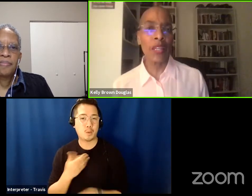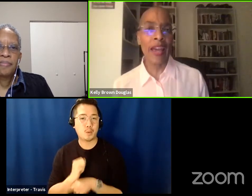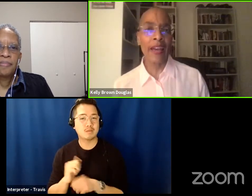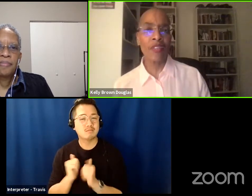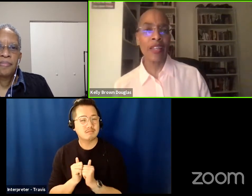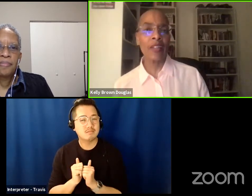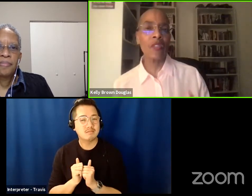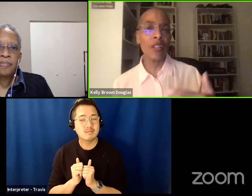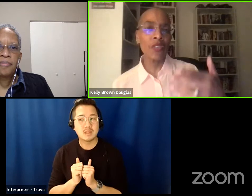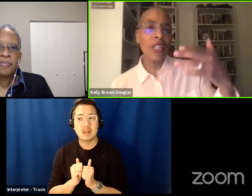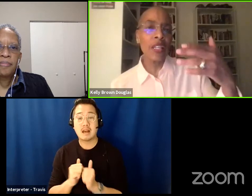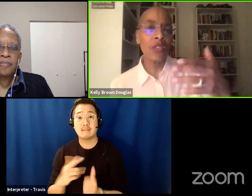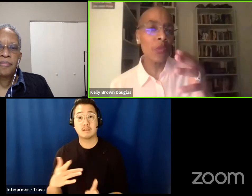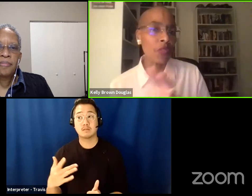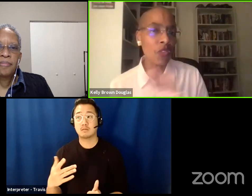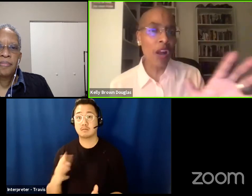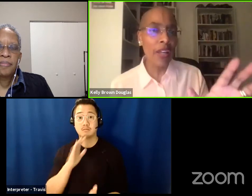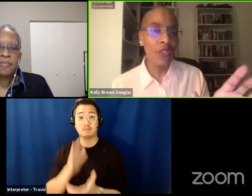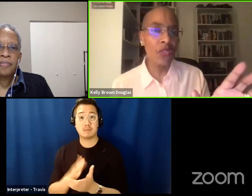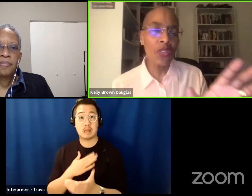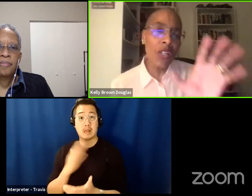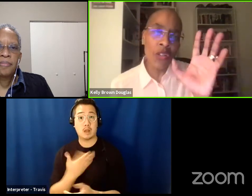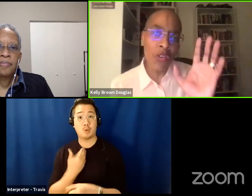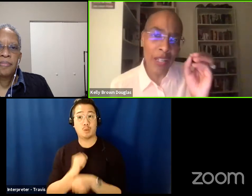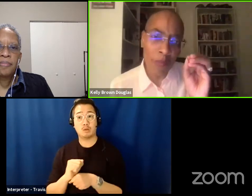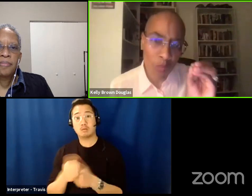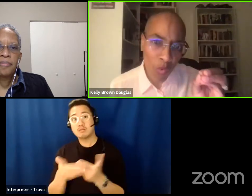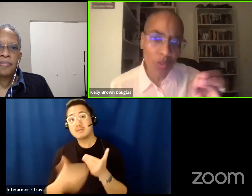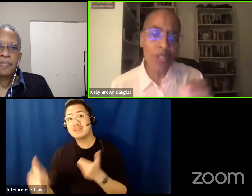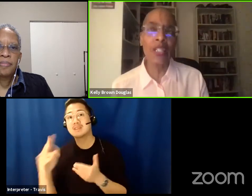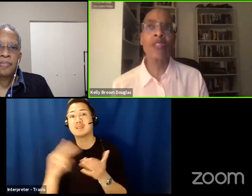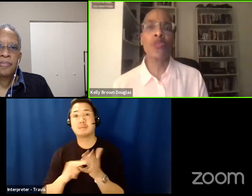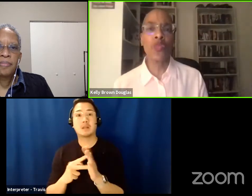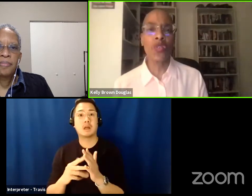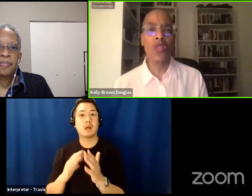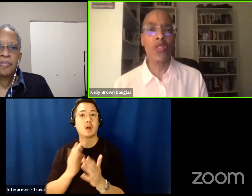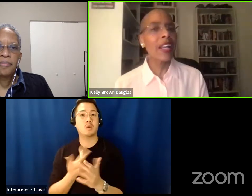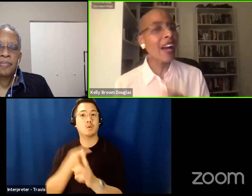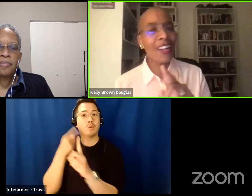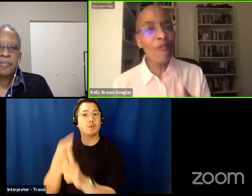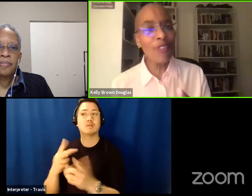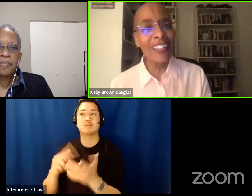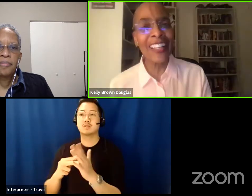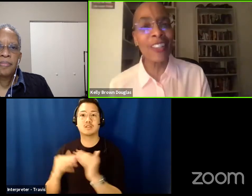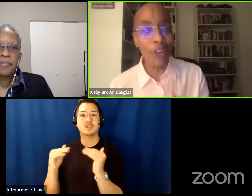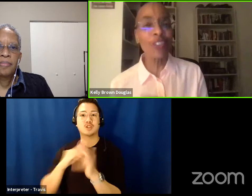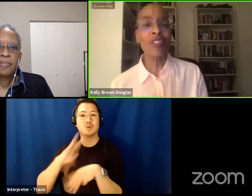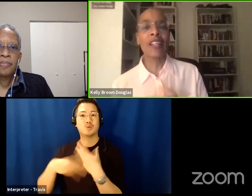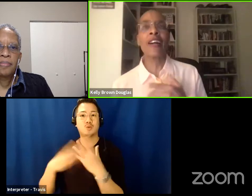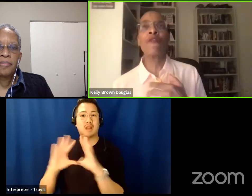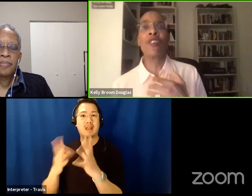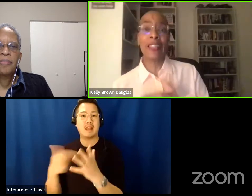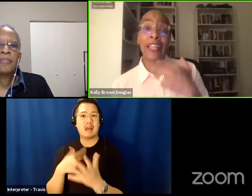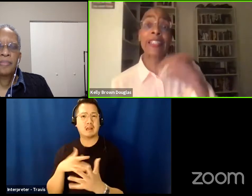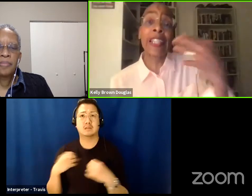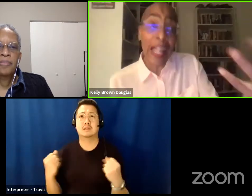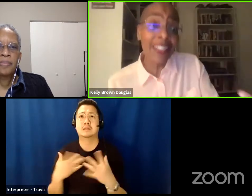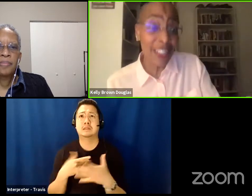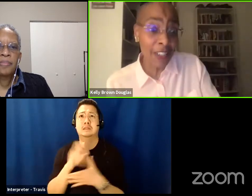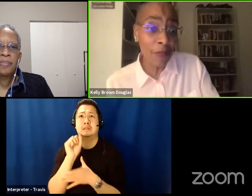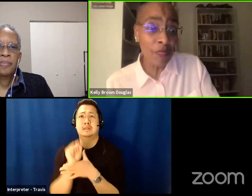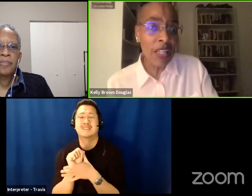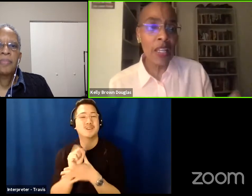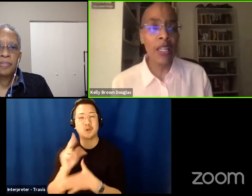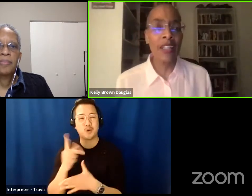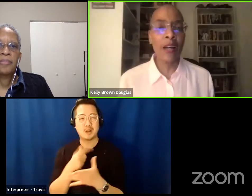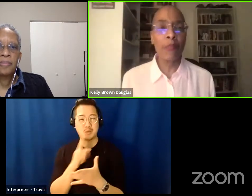we have ahead of us in terms of trying to create a more just world, I don't find that daunting. I find that